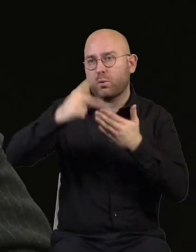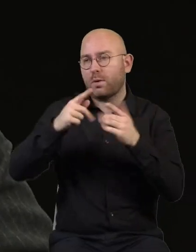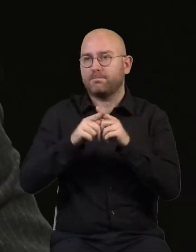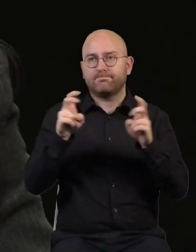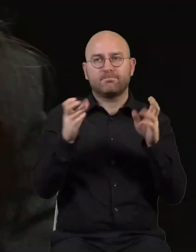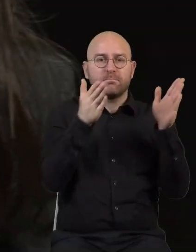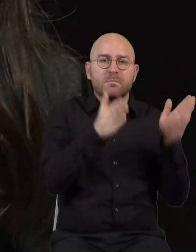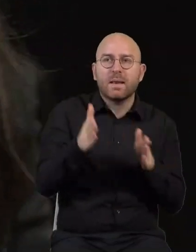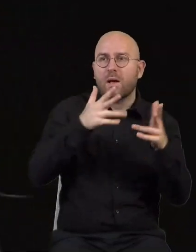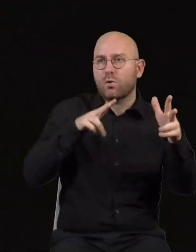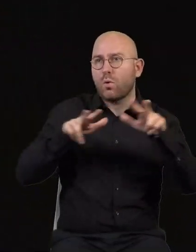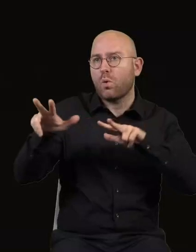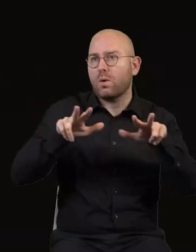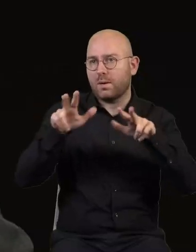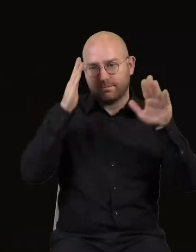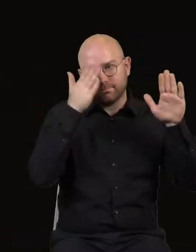This was not prepared.